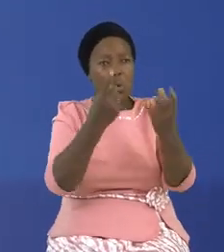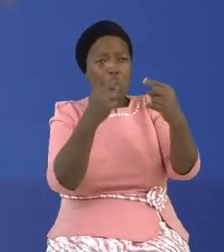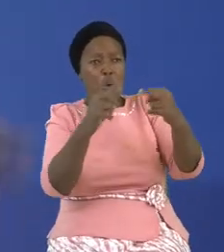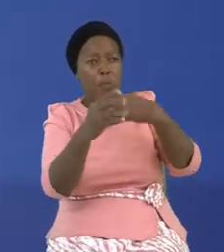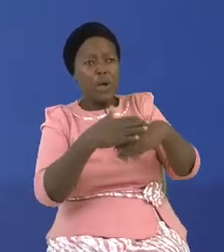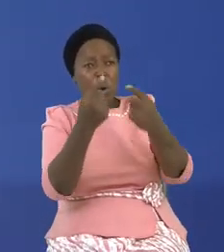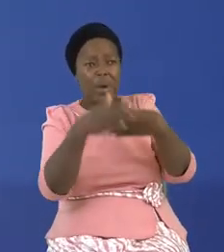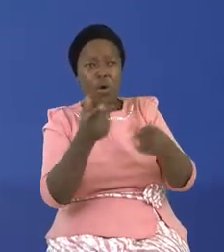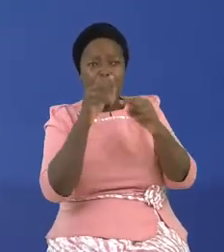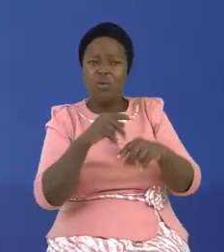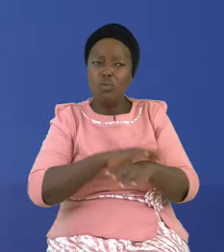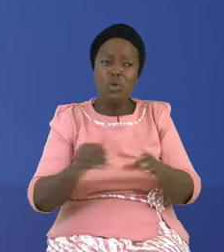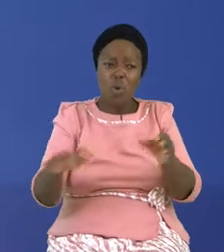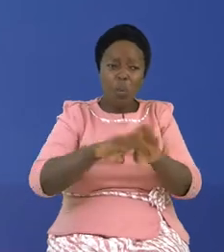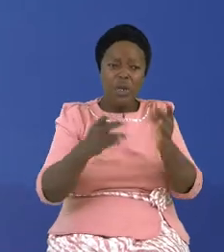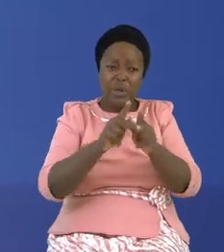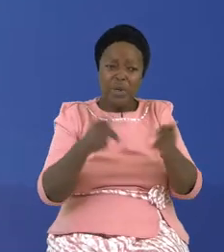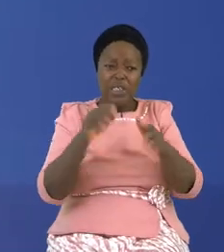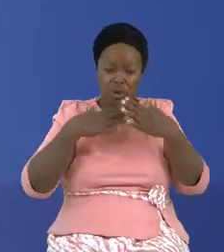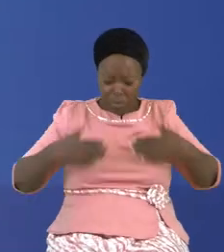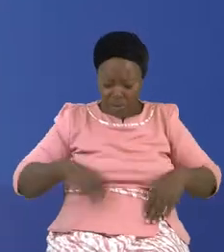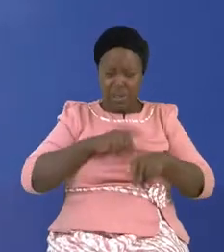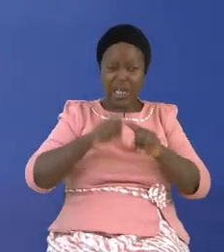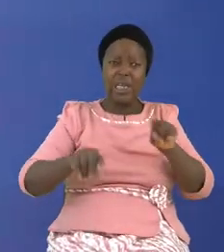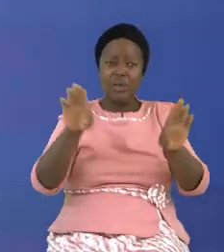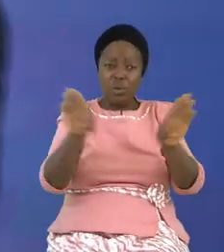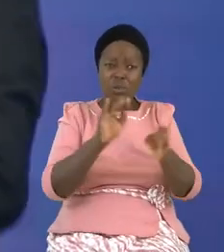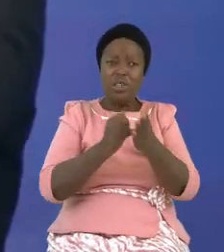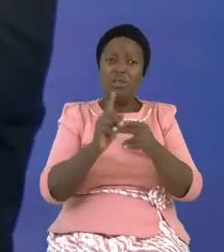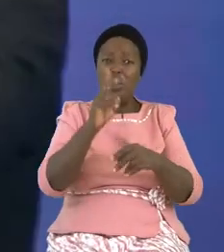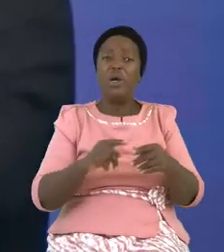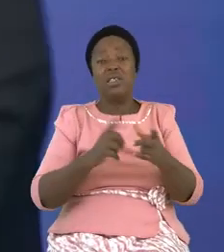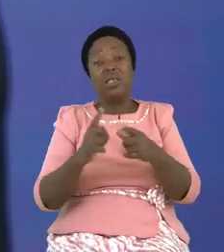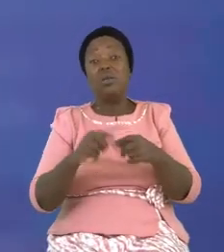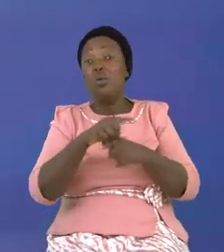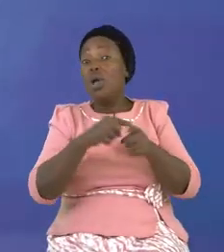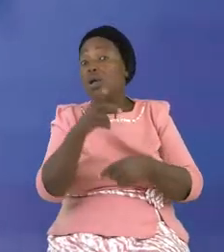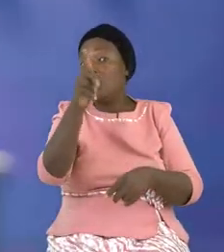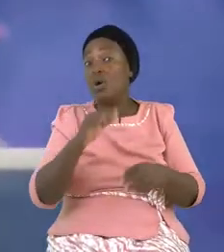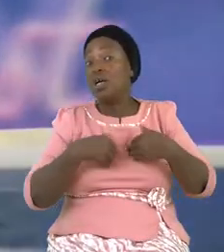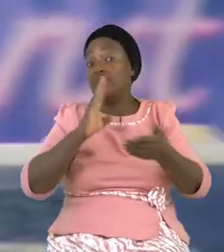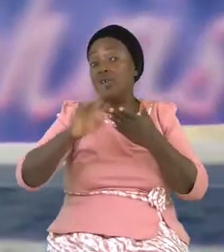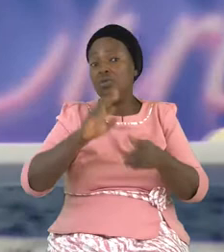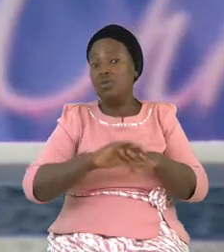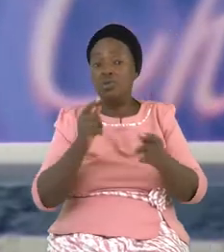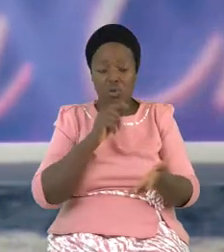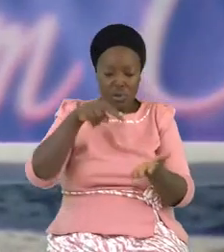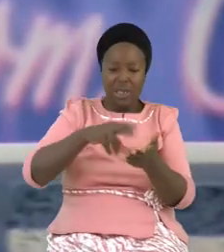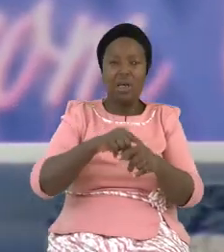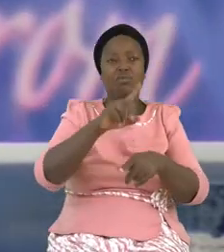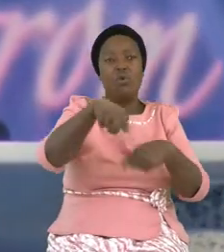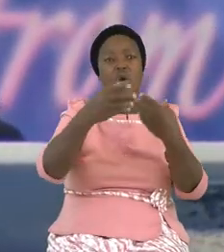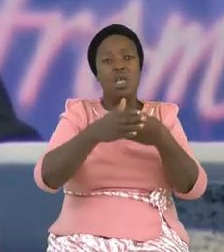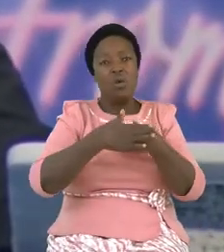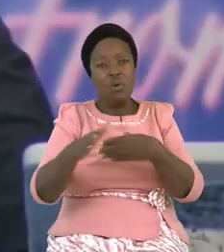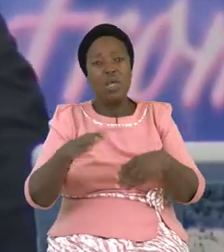need to close it up. When God has forgiven you, you don't try stop and run away. Now he wants to do the next